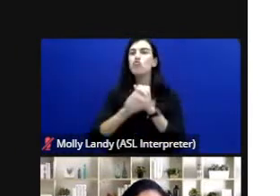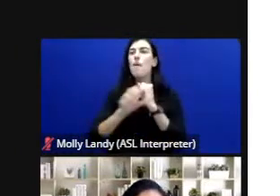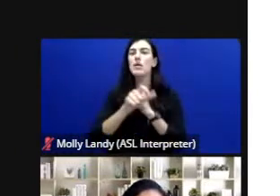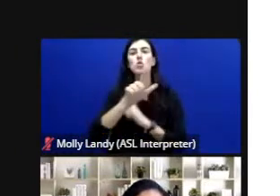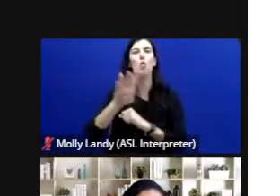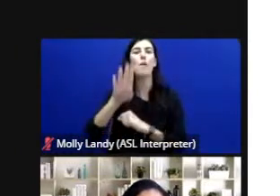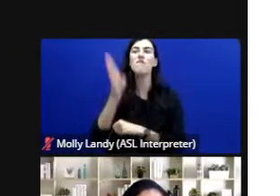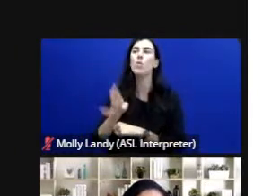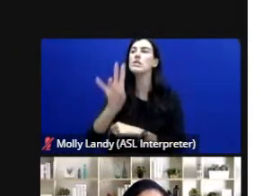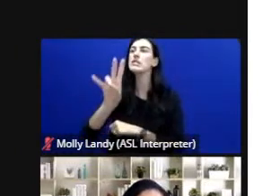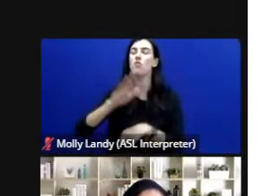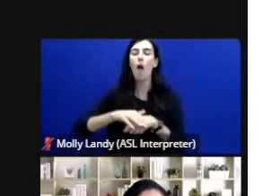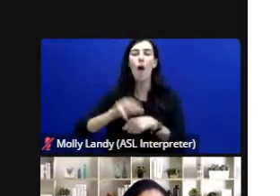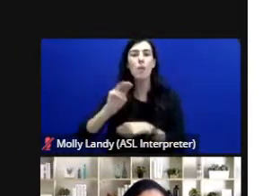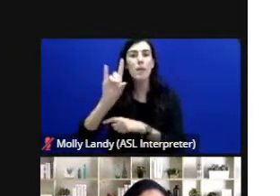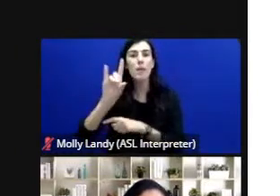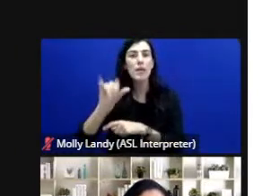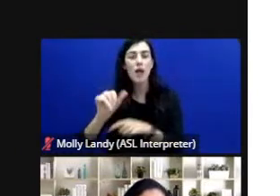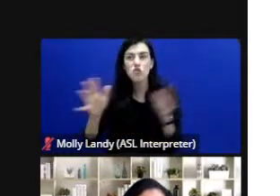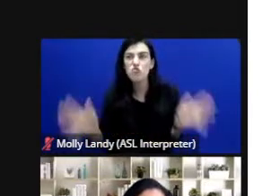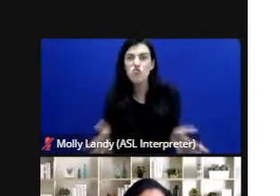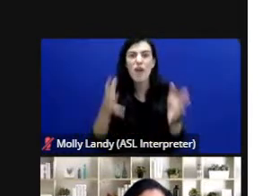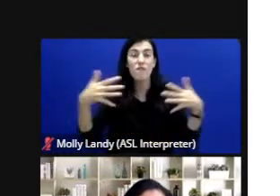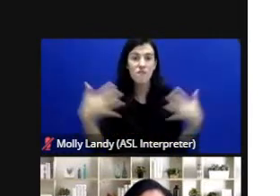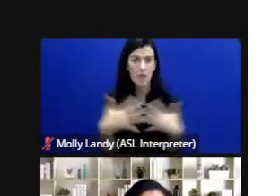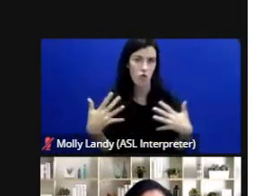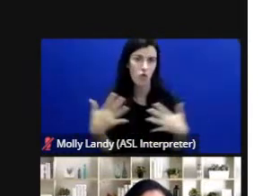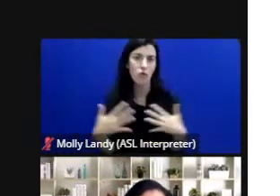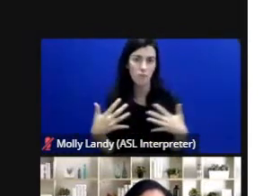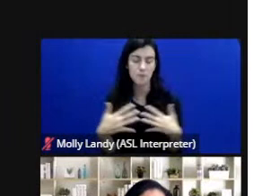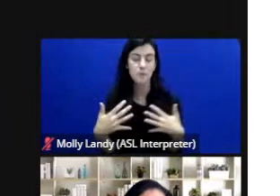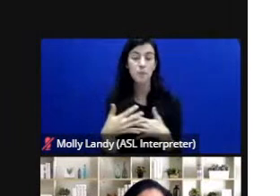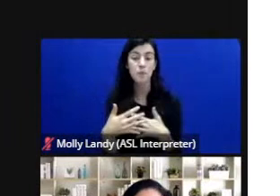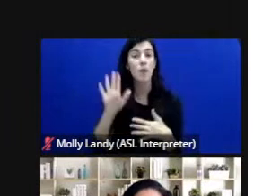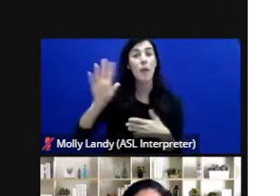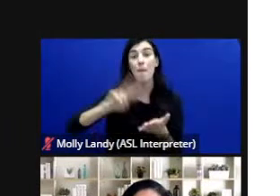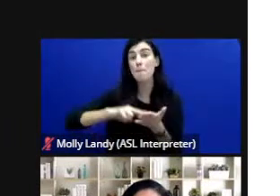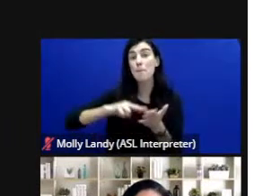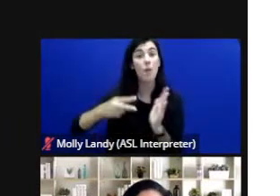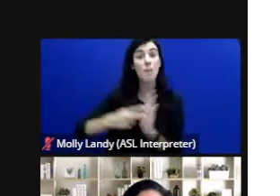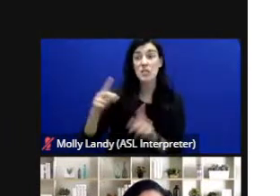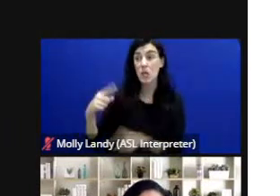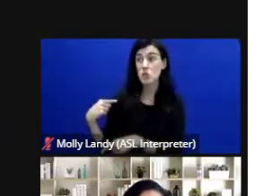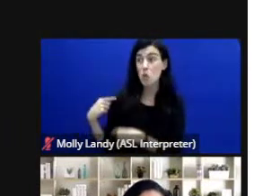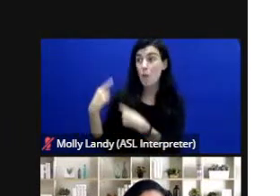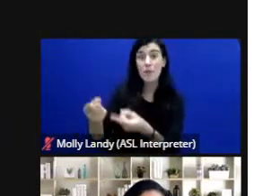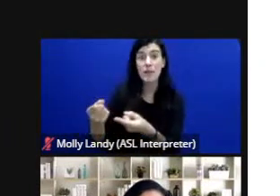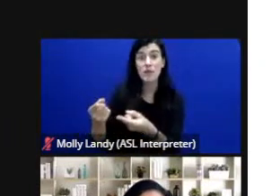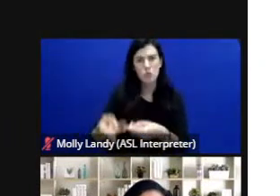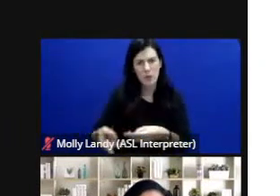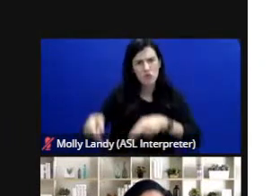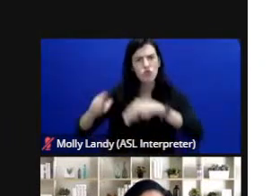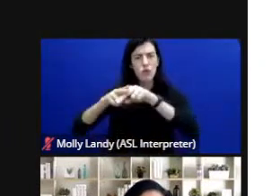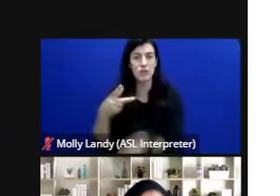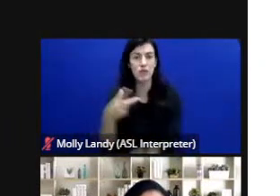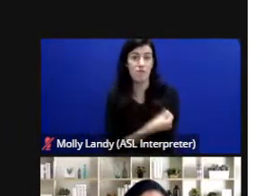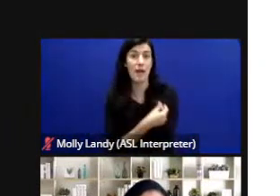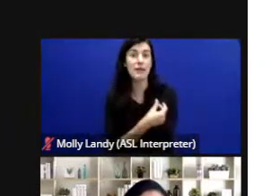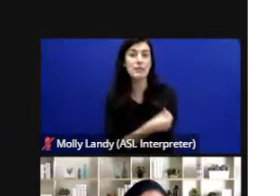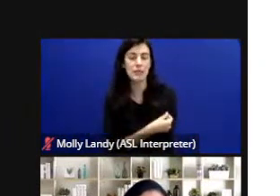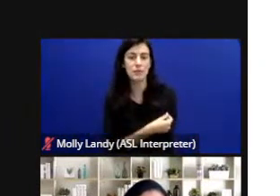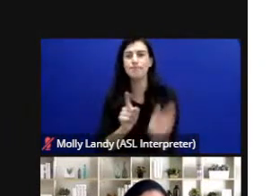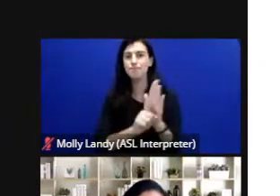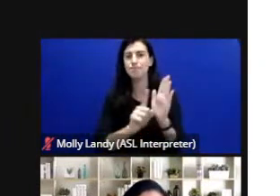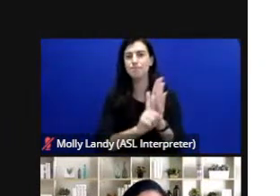media to raise fear. And the purpose has always been to increase the vaccine uptake. Thank you, And